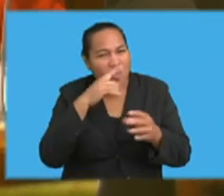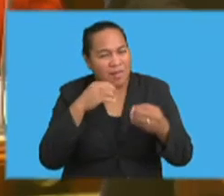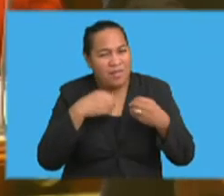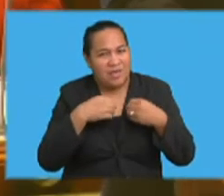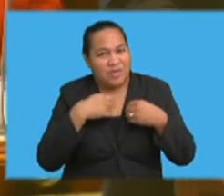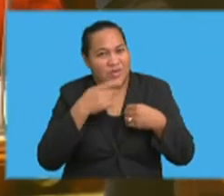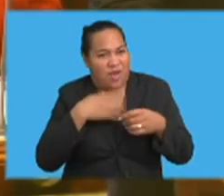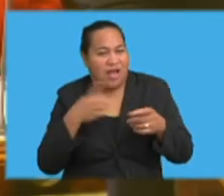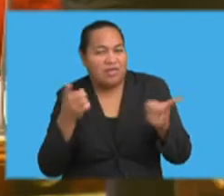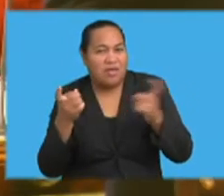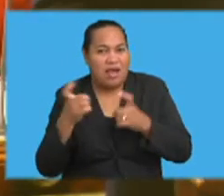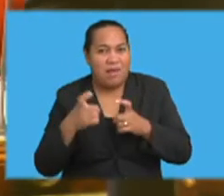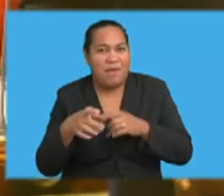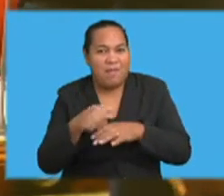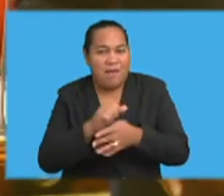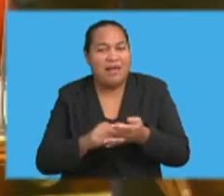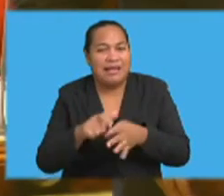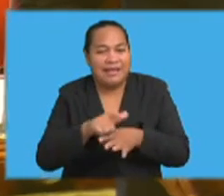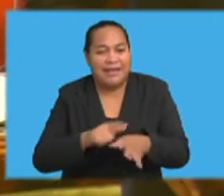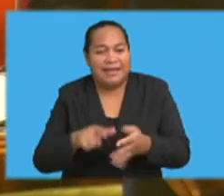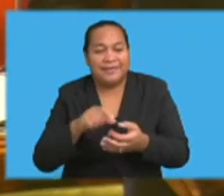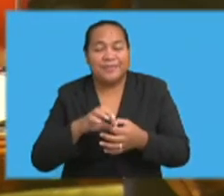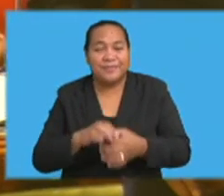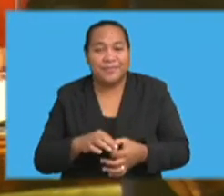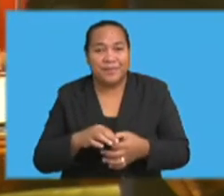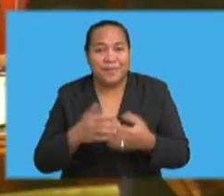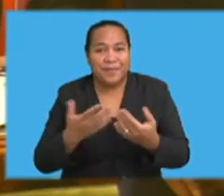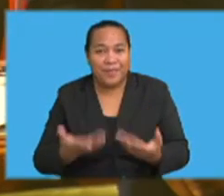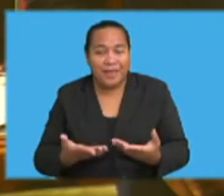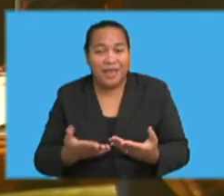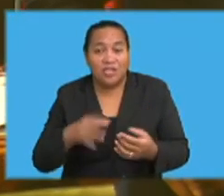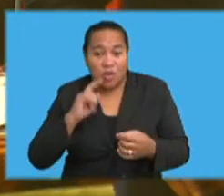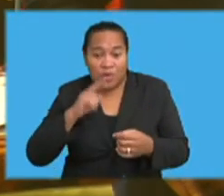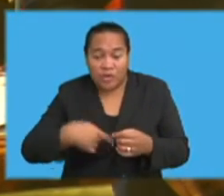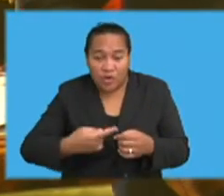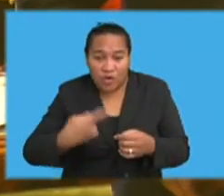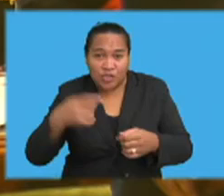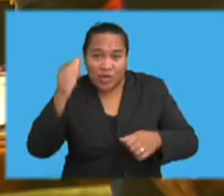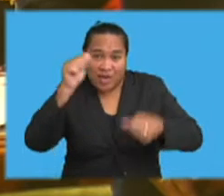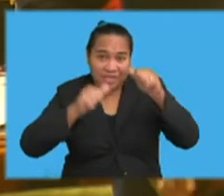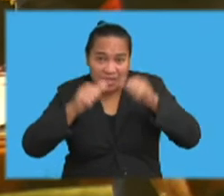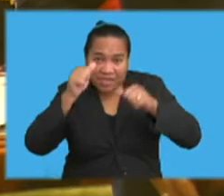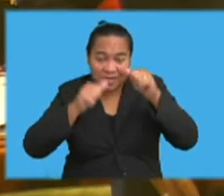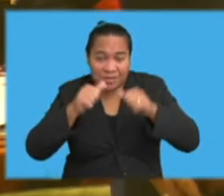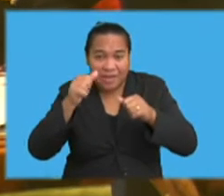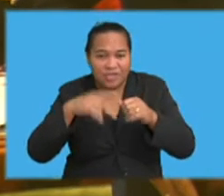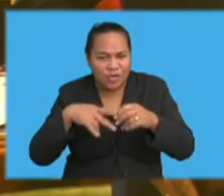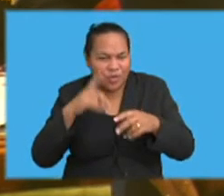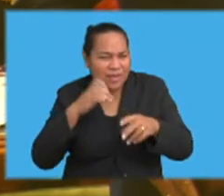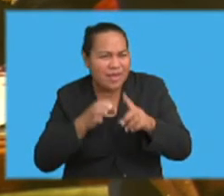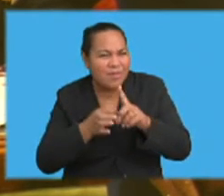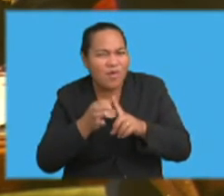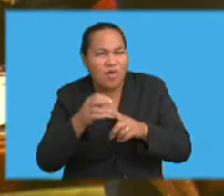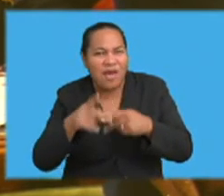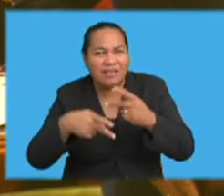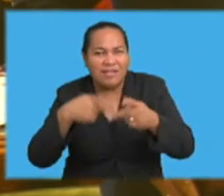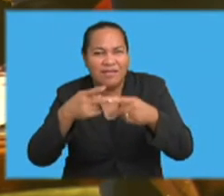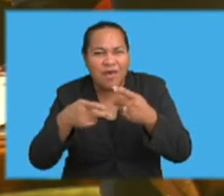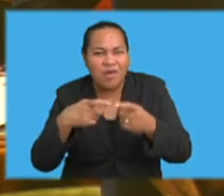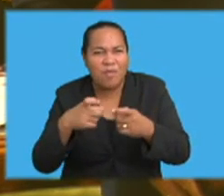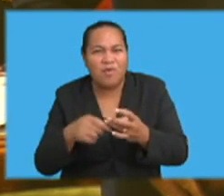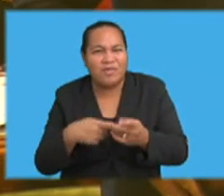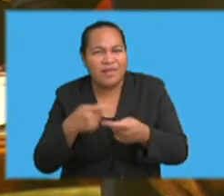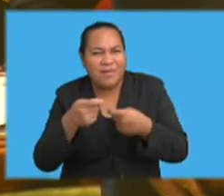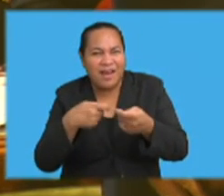market valuation of our designated Itoke land with ongoing assessment of prevailing market rates is a progressive component of the